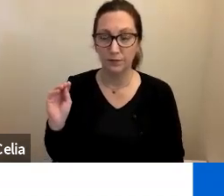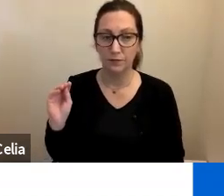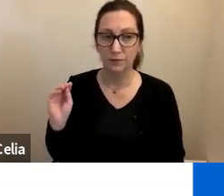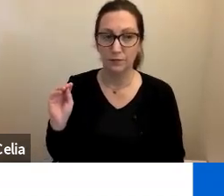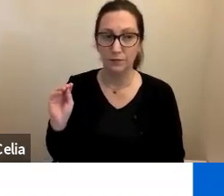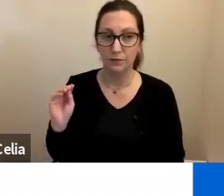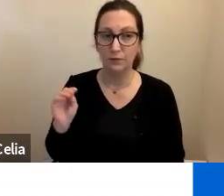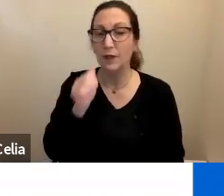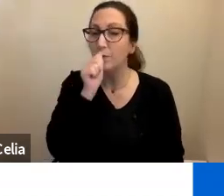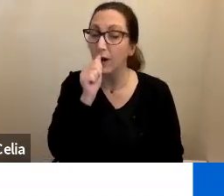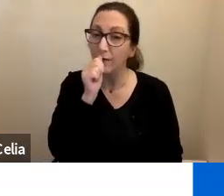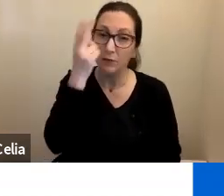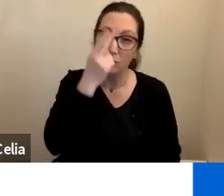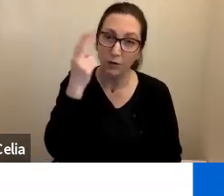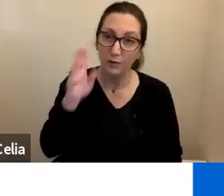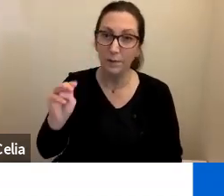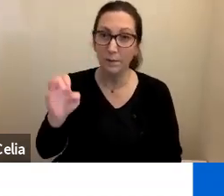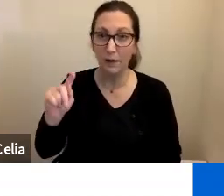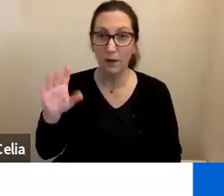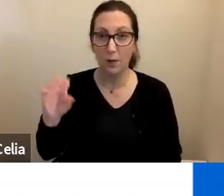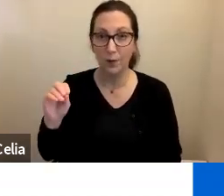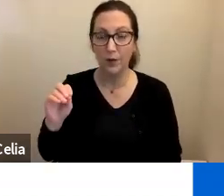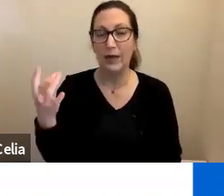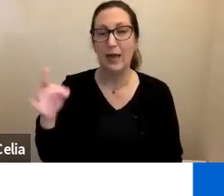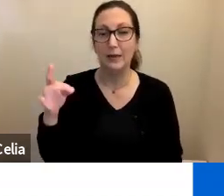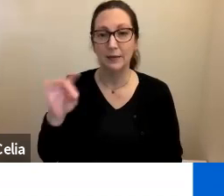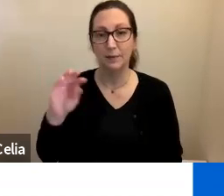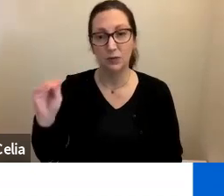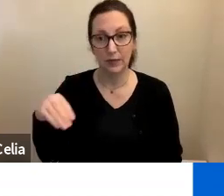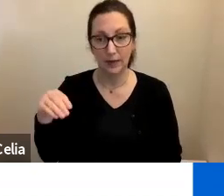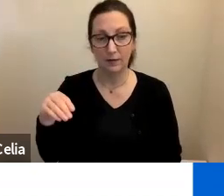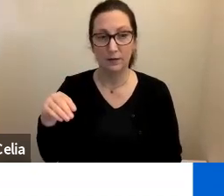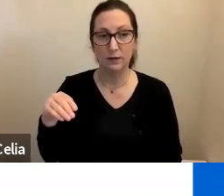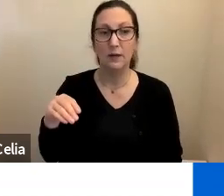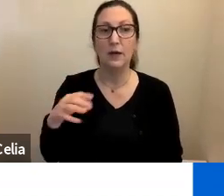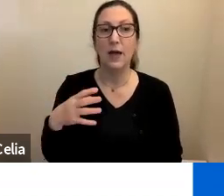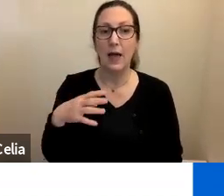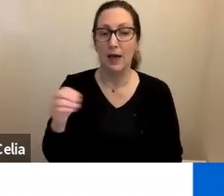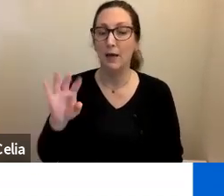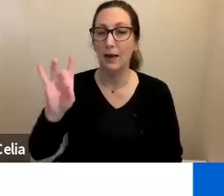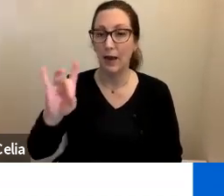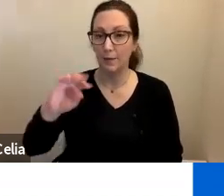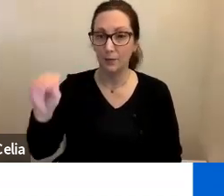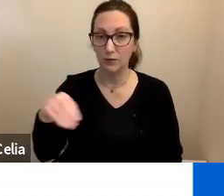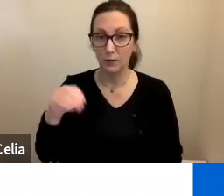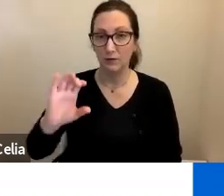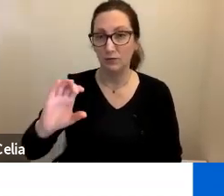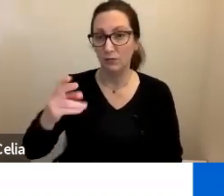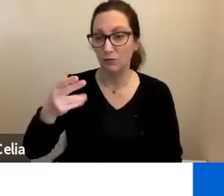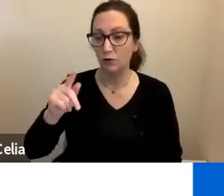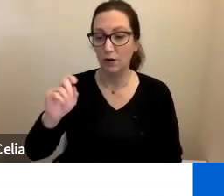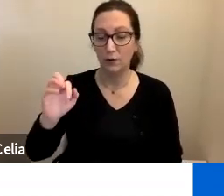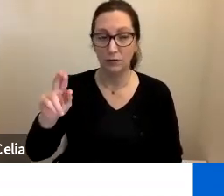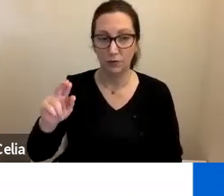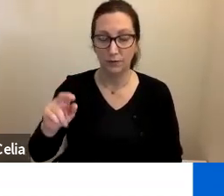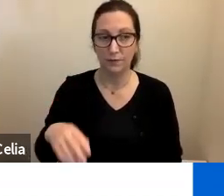The private, parochial, and METCO was 18%, and then 8% for a charter. For our